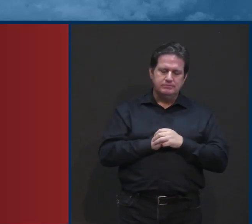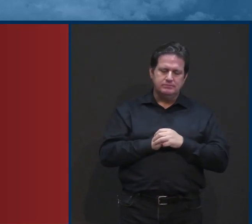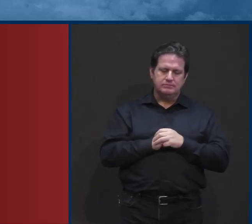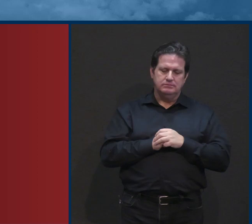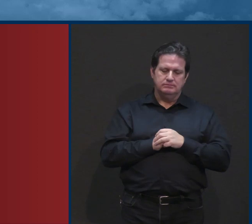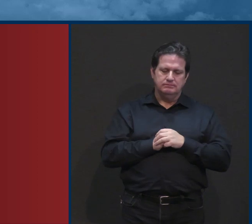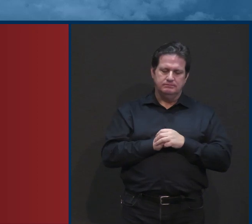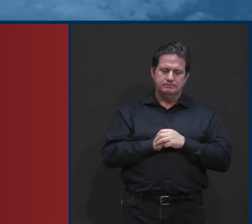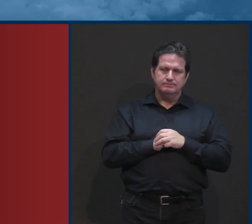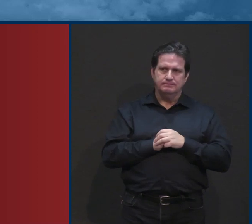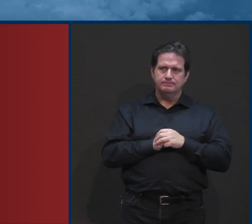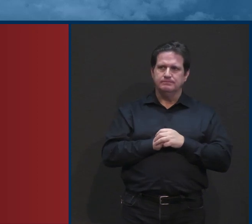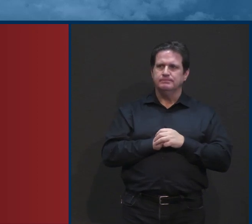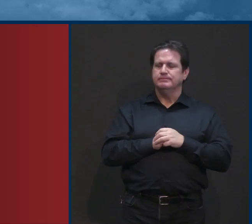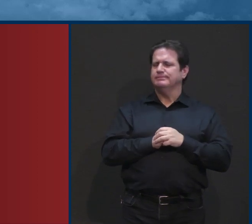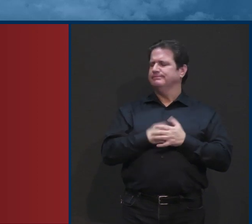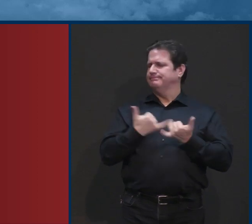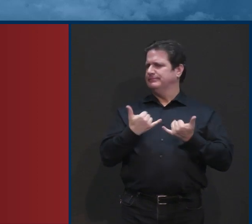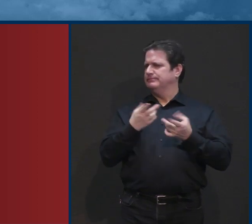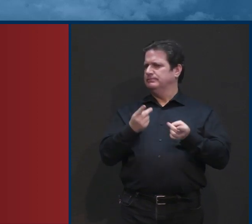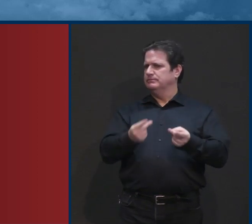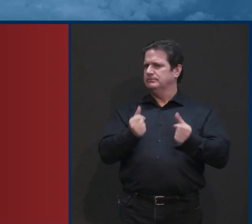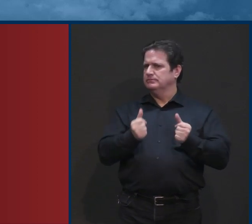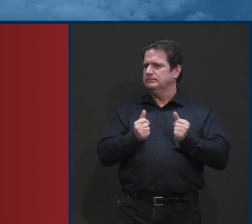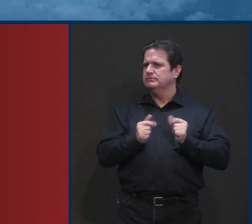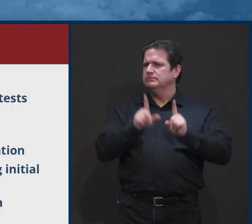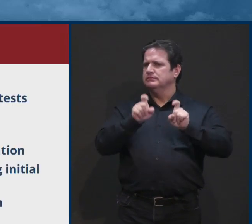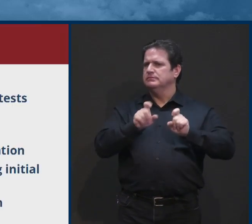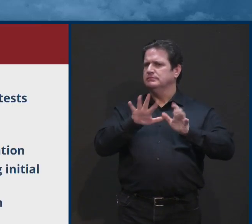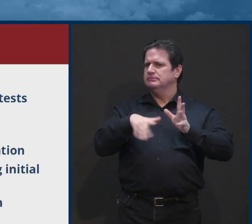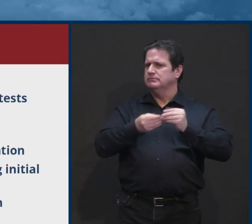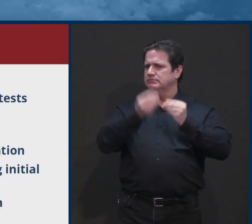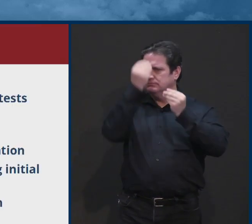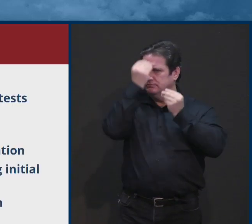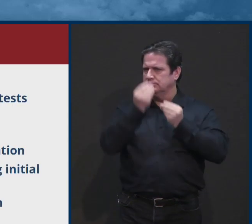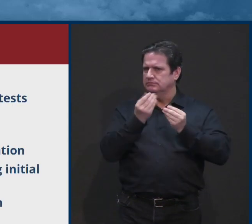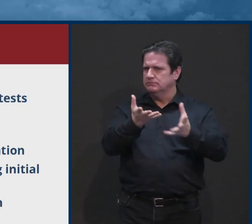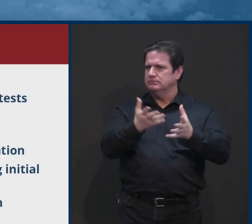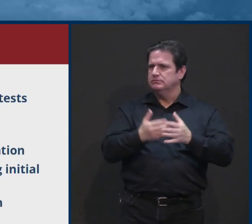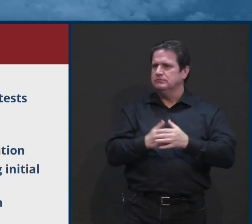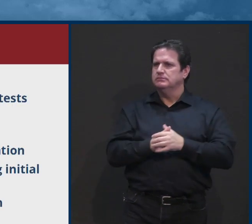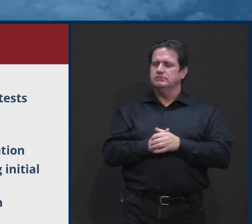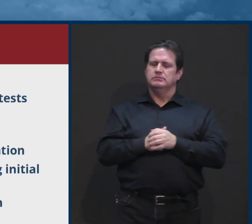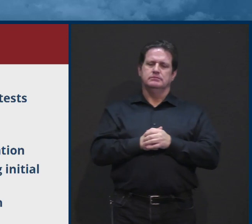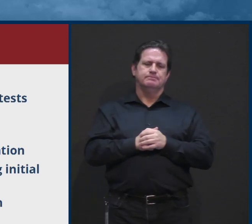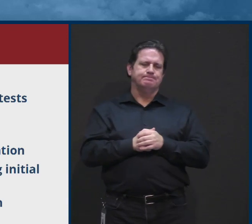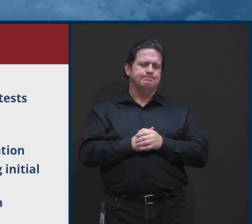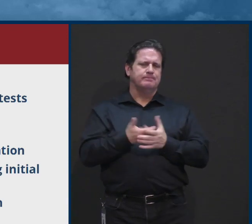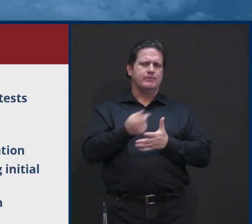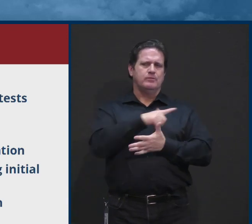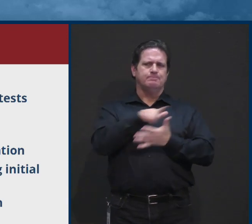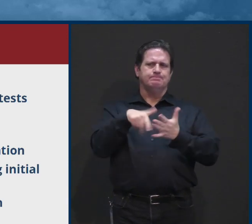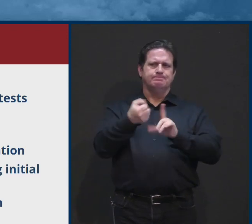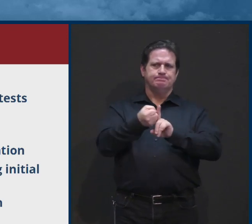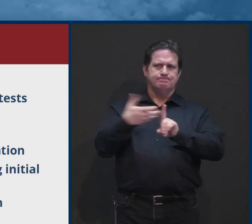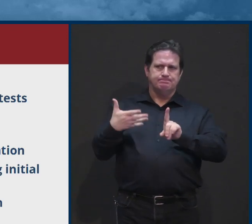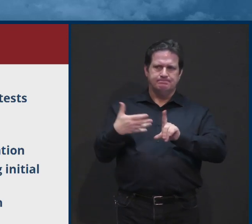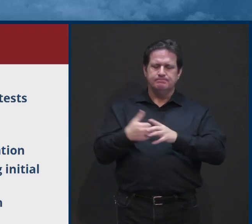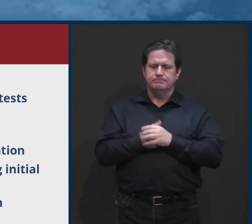So I'm going to do a very quick testing update because I wanted to touch on a couple of things. One